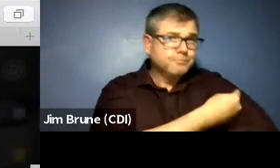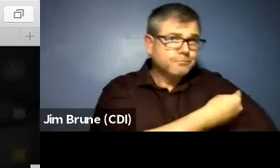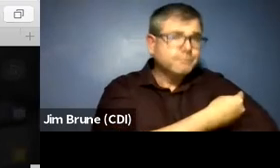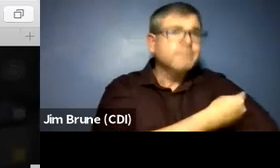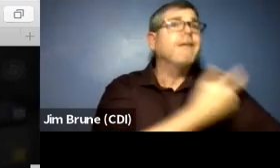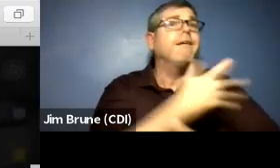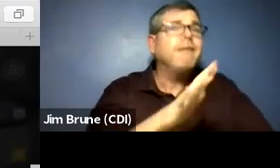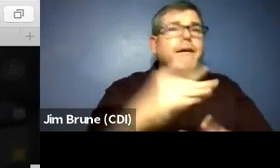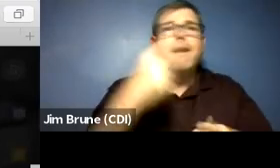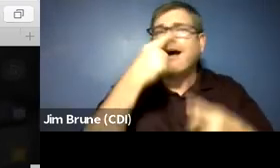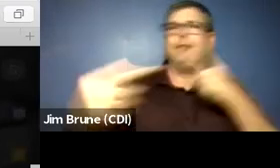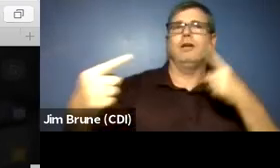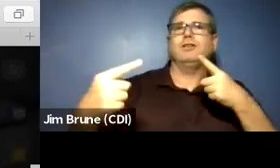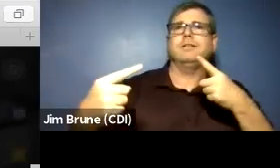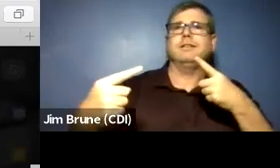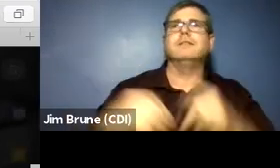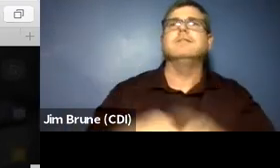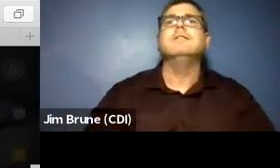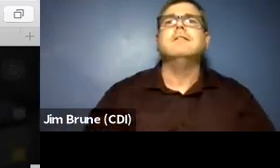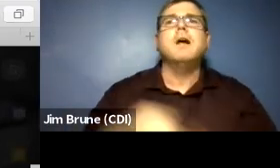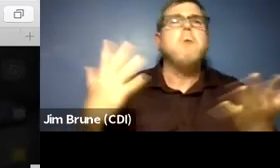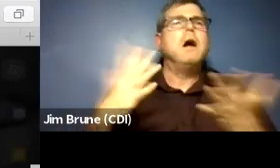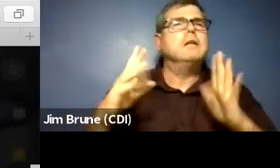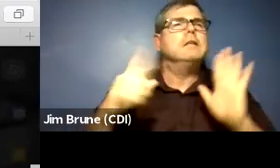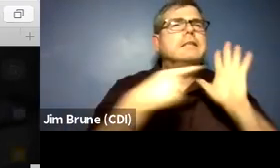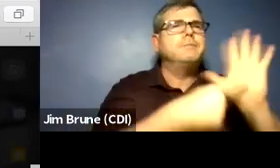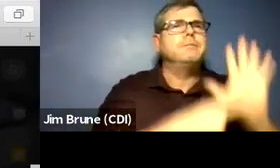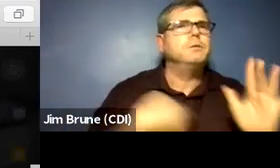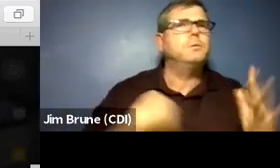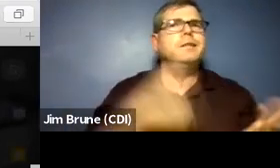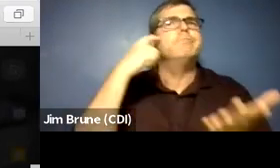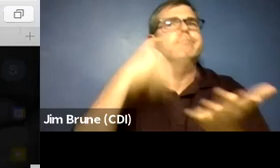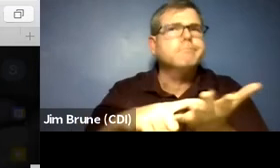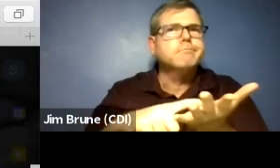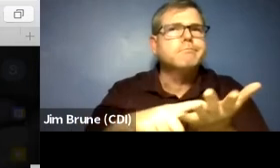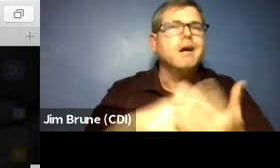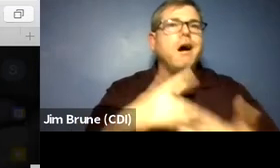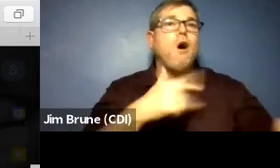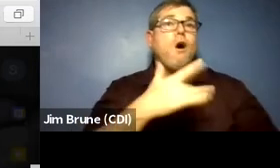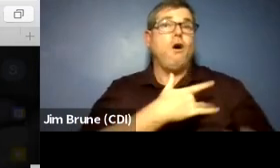common symptoms we see with allergic reactions are rapid heart rate, rash, and shortness of breath.